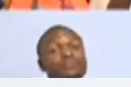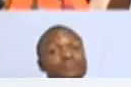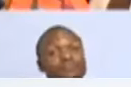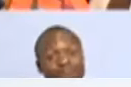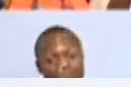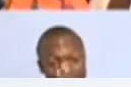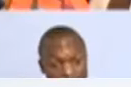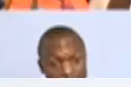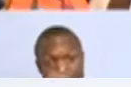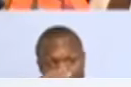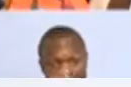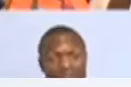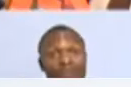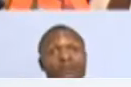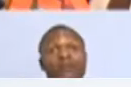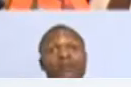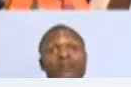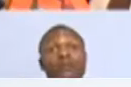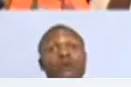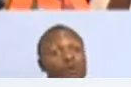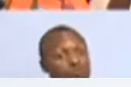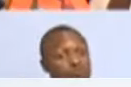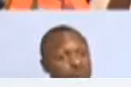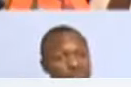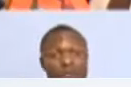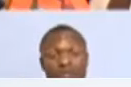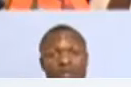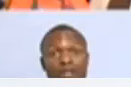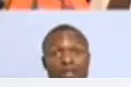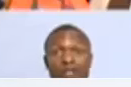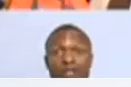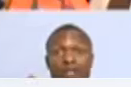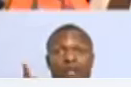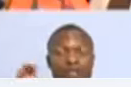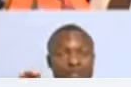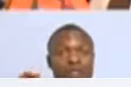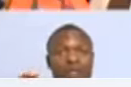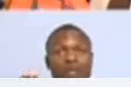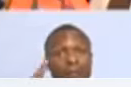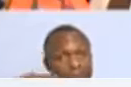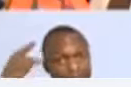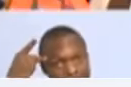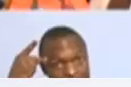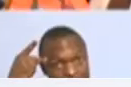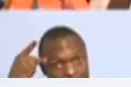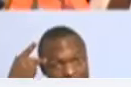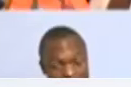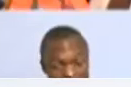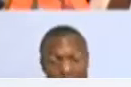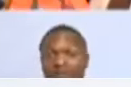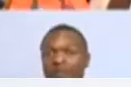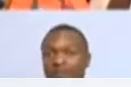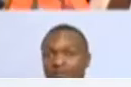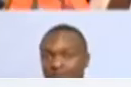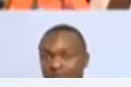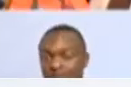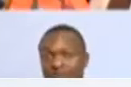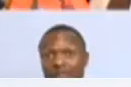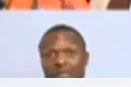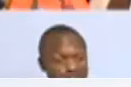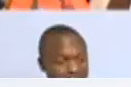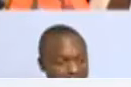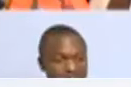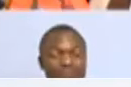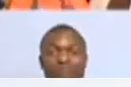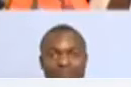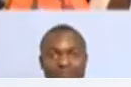Madam Speaker, we effectively presided over the SADC organ on politics, defense, and security cooperation during the time we